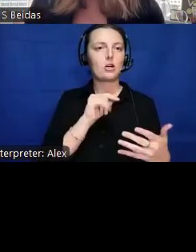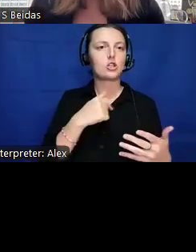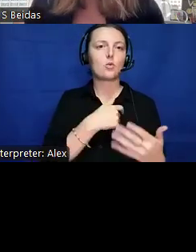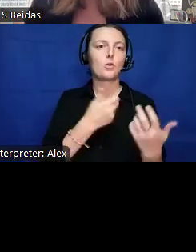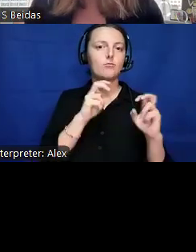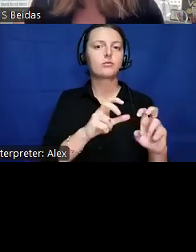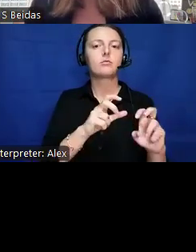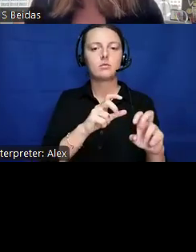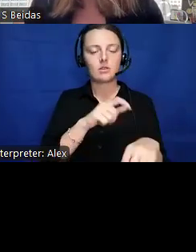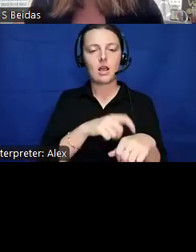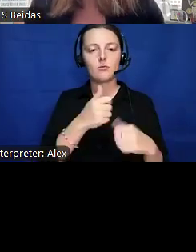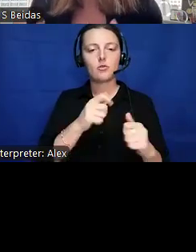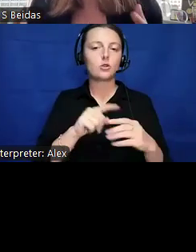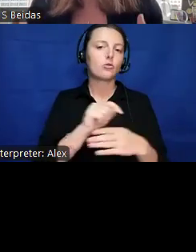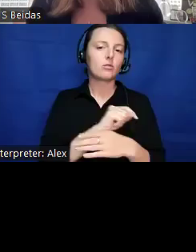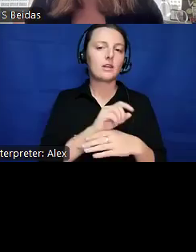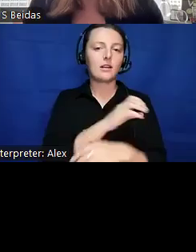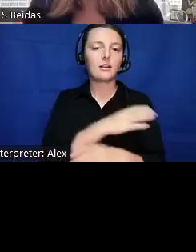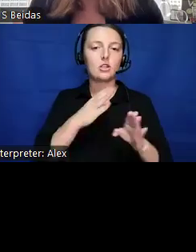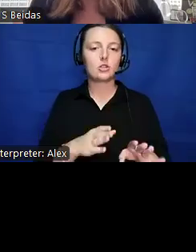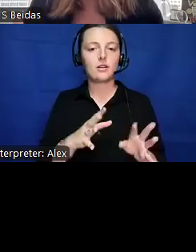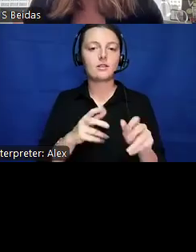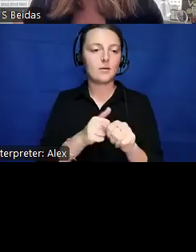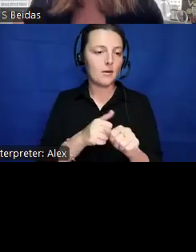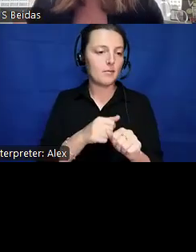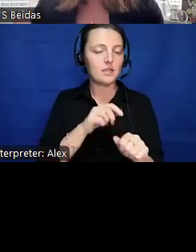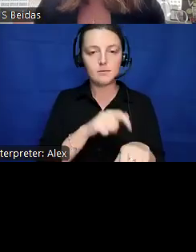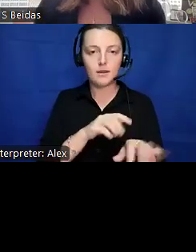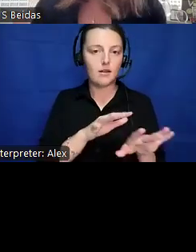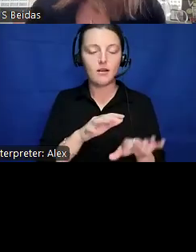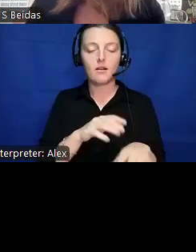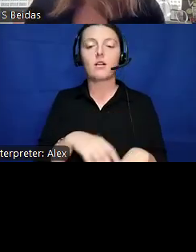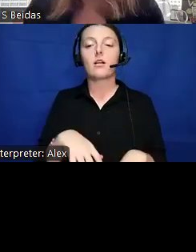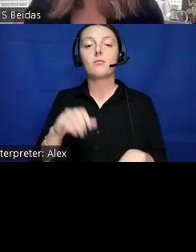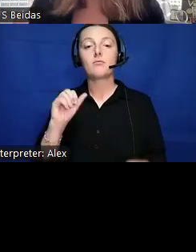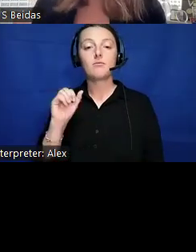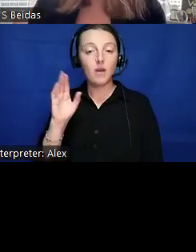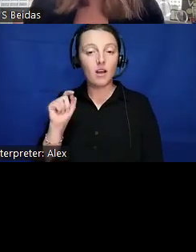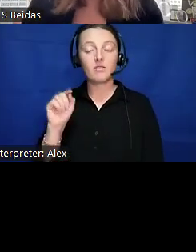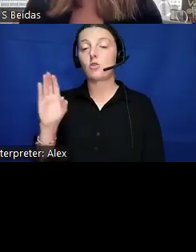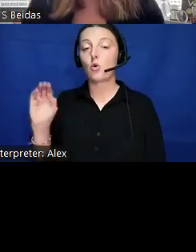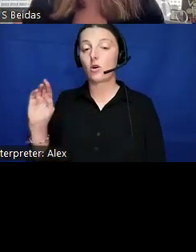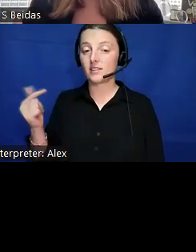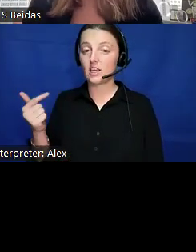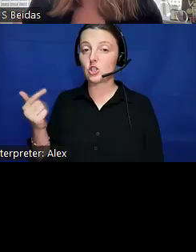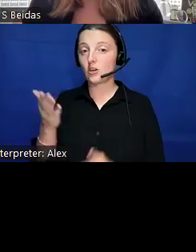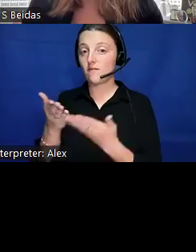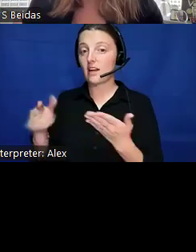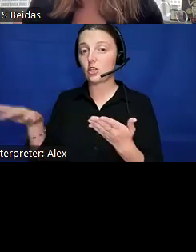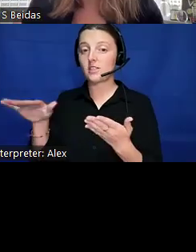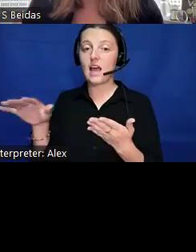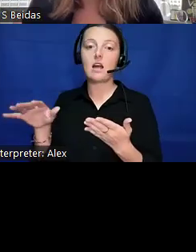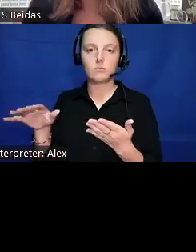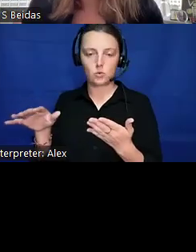speed, when really I think it's the organizational factors play an outsized role in thinking about how to support people